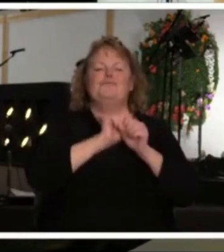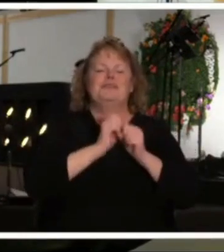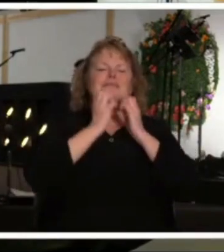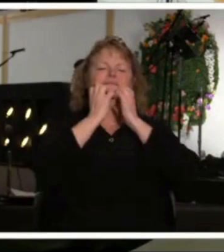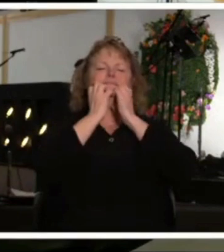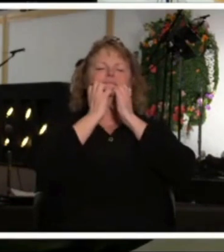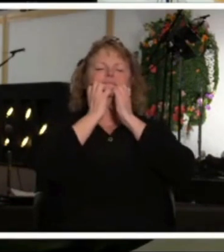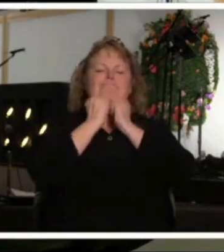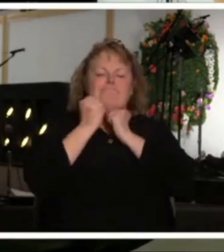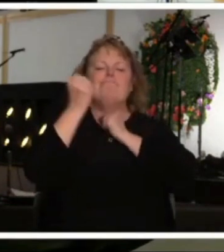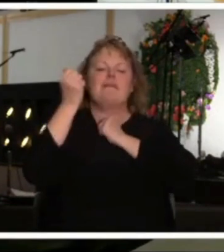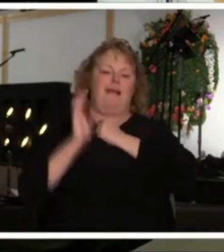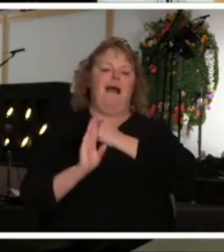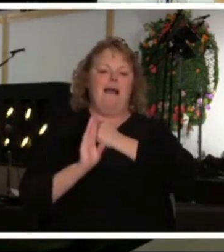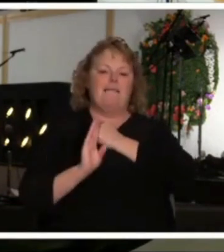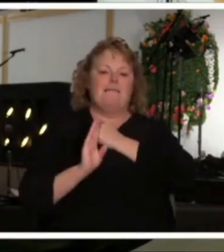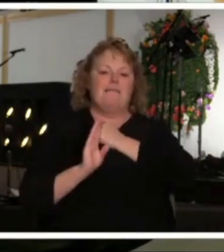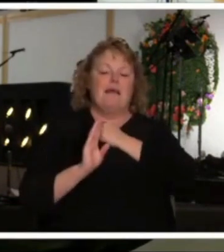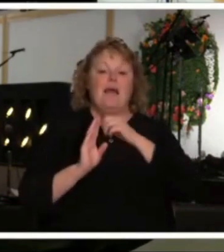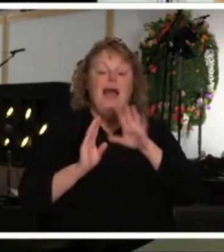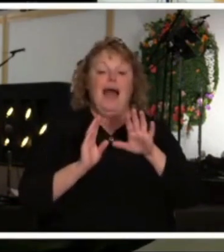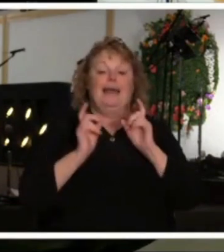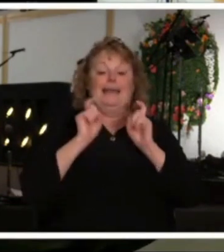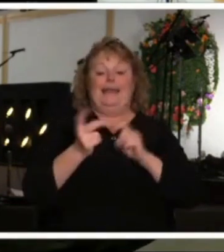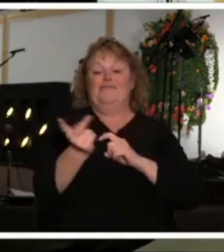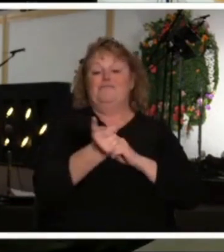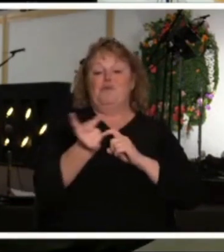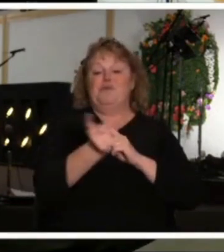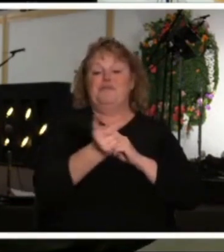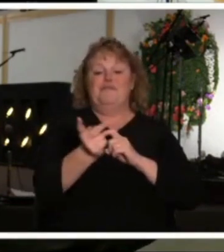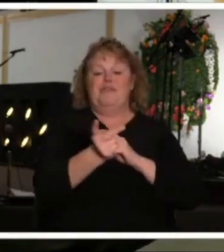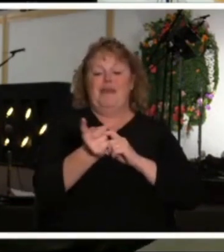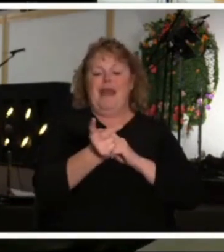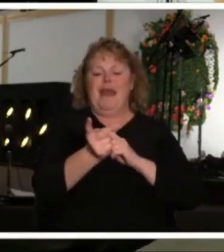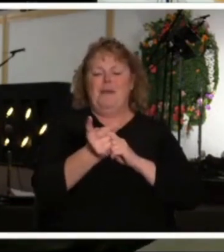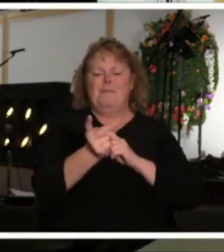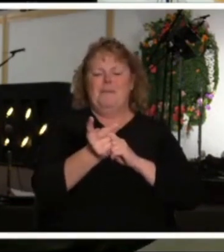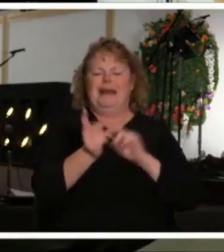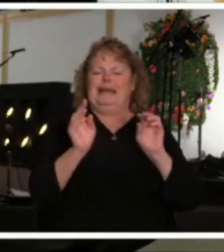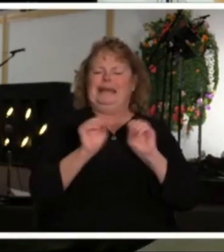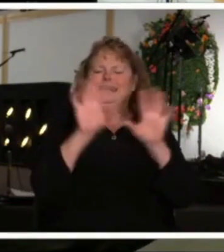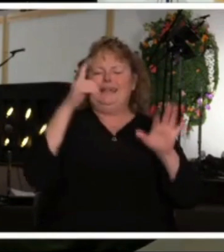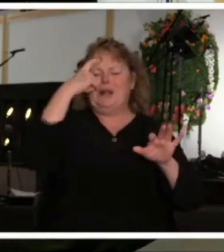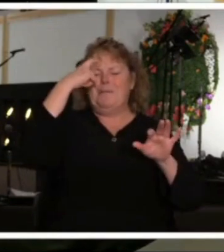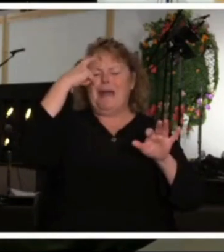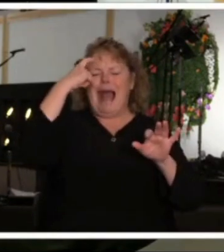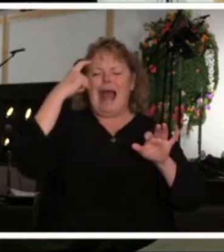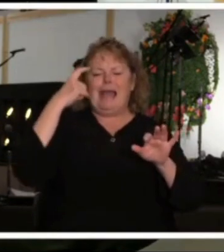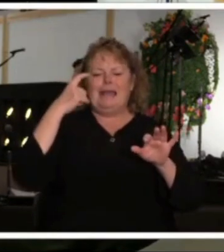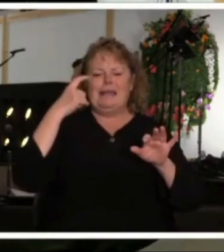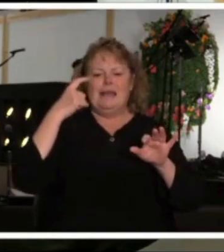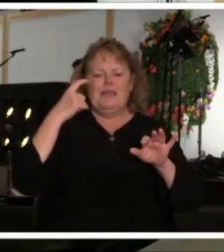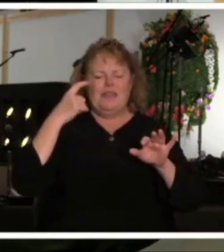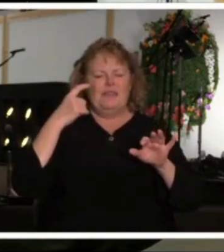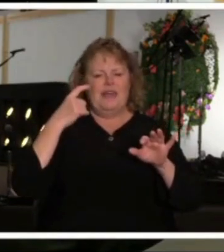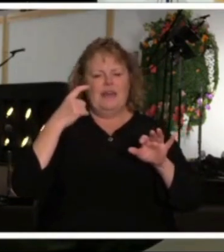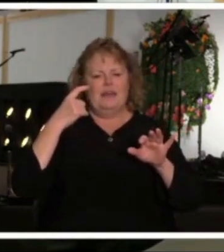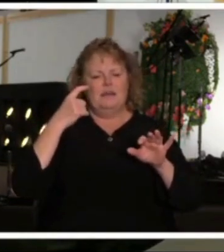I ask, oh God, that you would give them a sense of discernment that can see things that aren't being